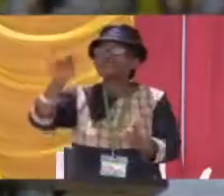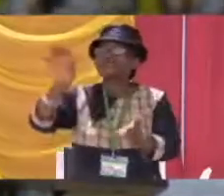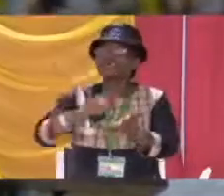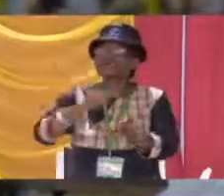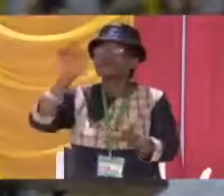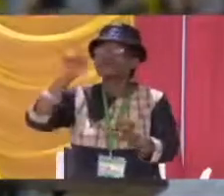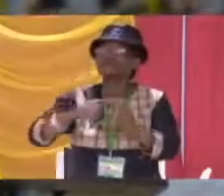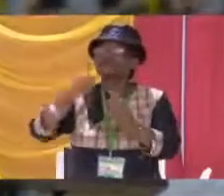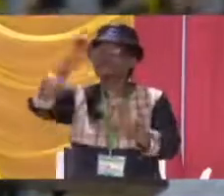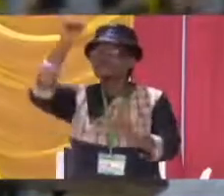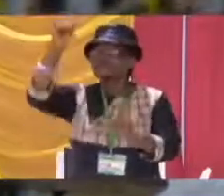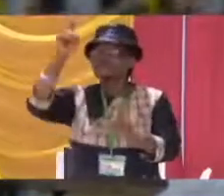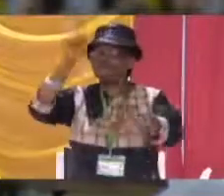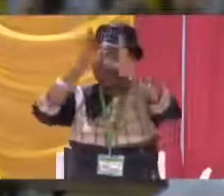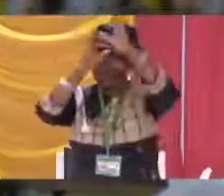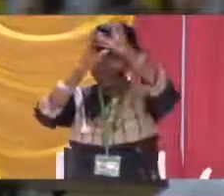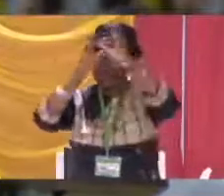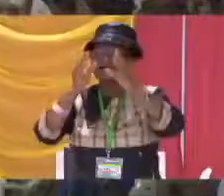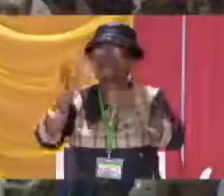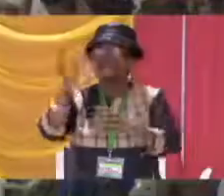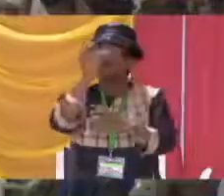Take all the glory in Jesus' name.